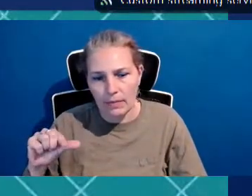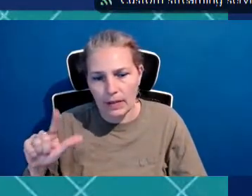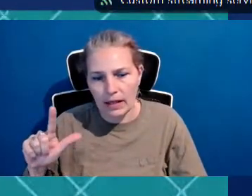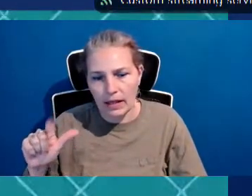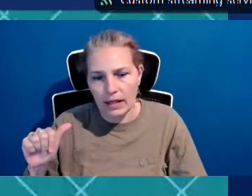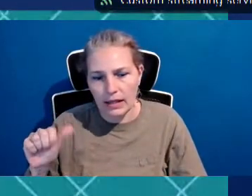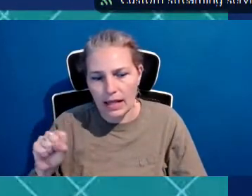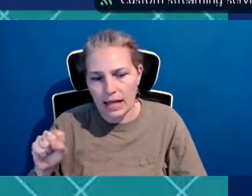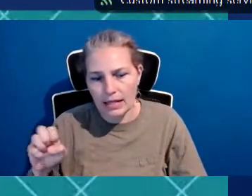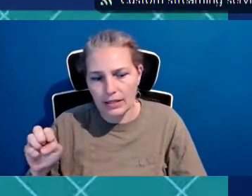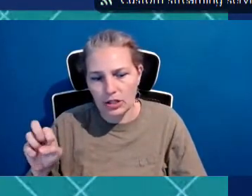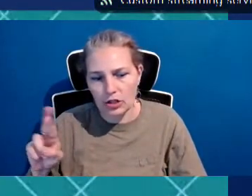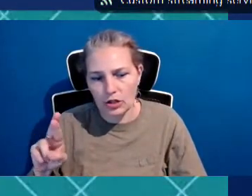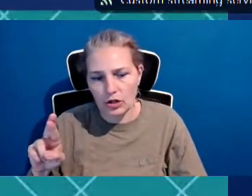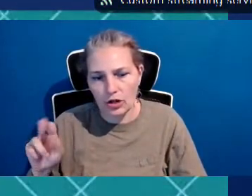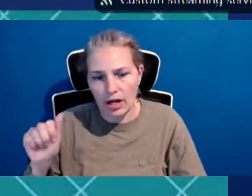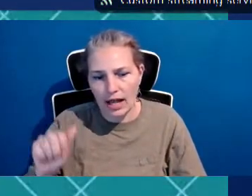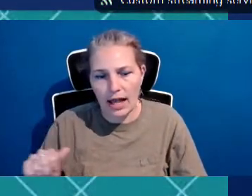MGLASER at